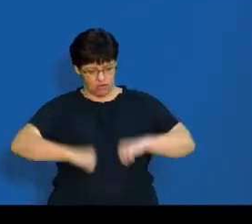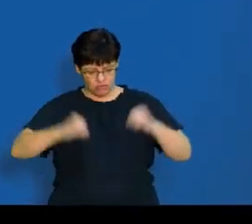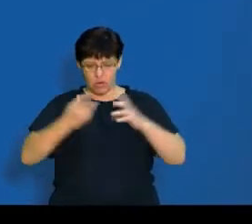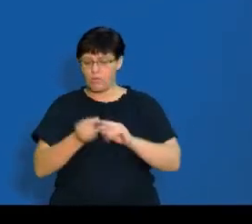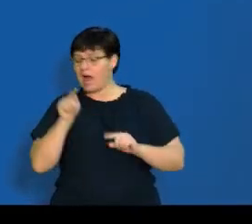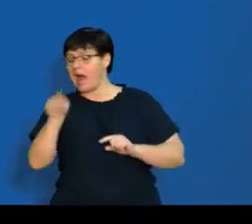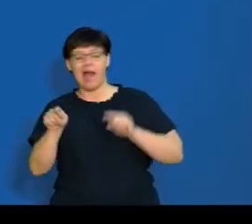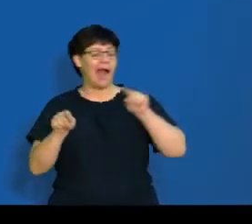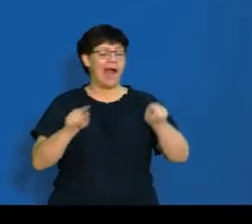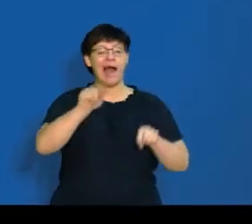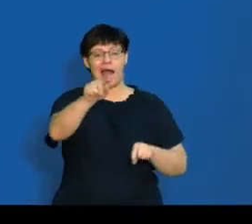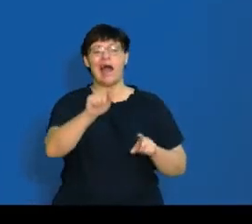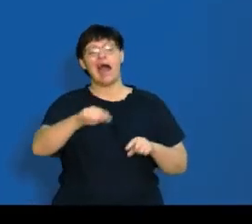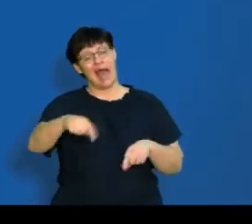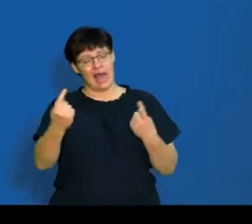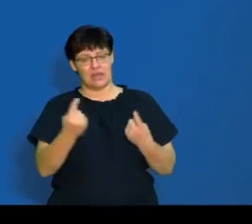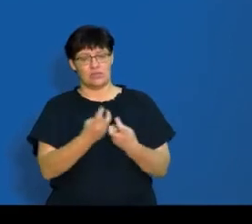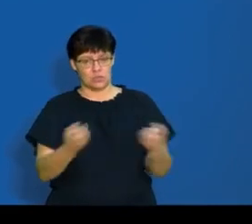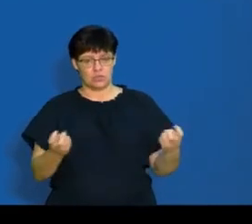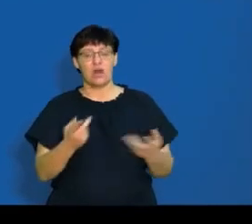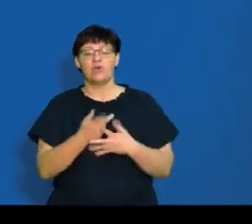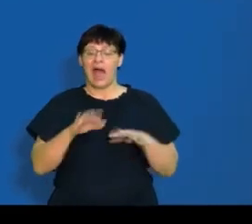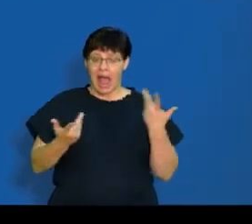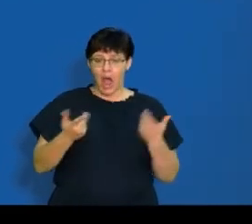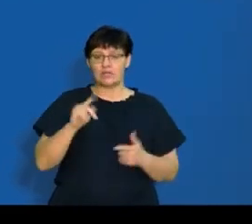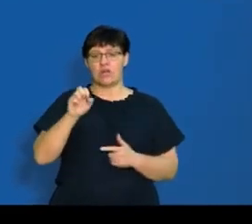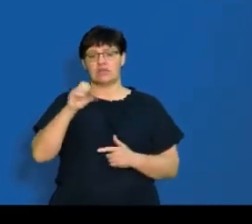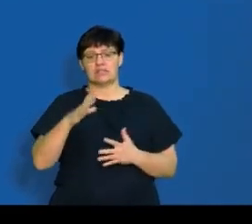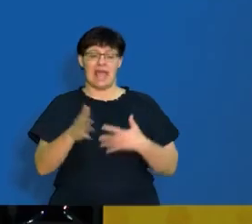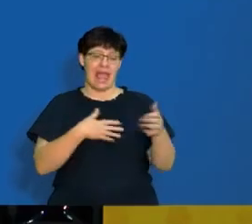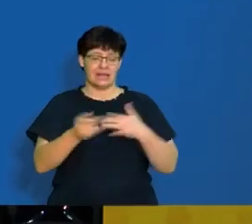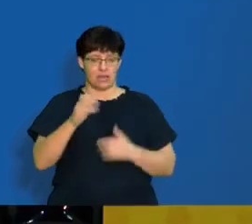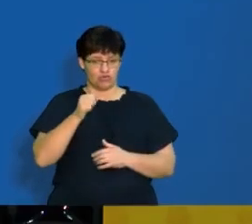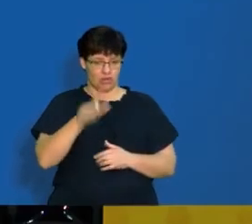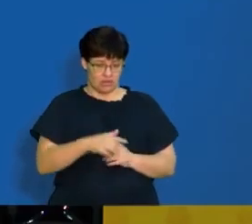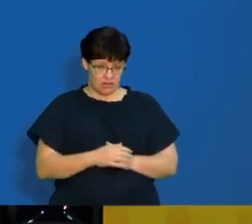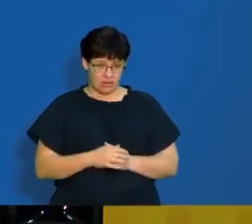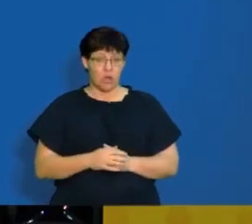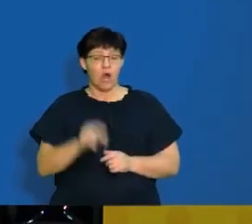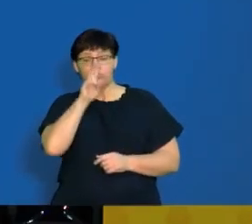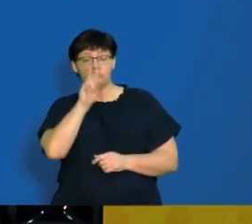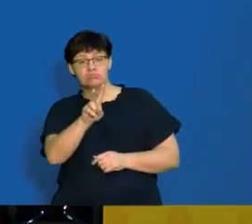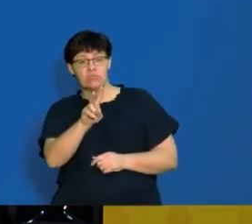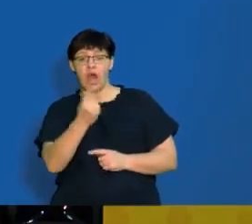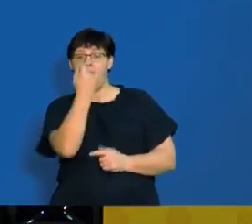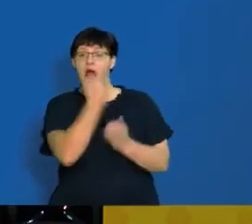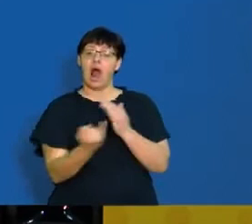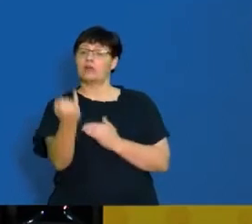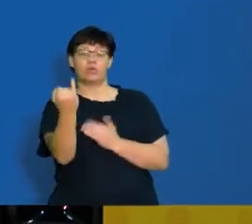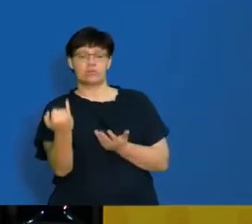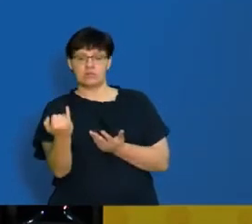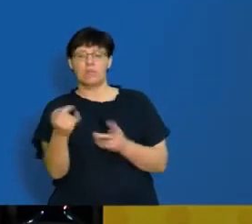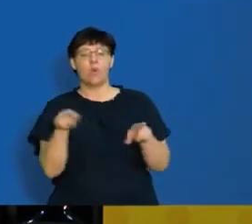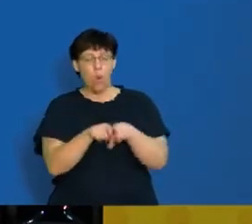sources to indicate how the TRC dealt with Krill. Because remember, guys, you are not reading or looking at this visual source in isolation. You'll